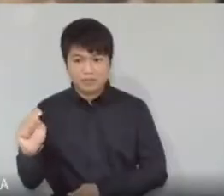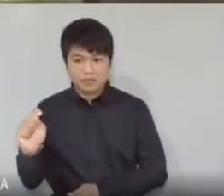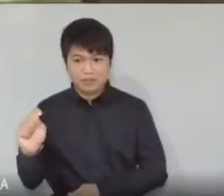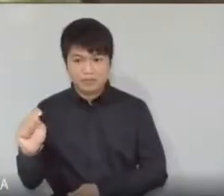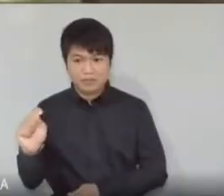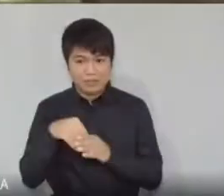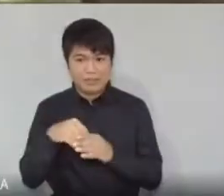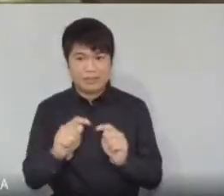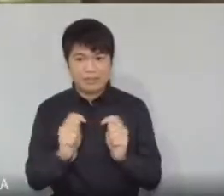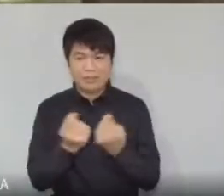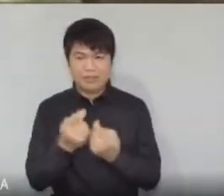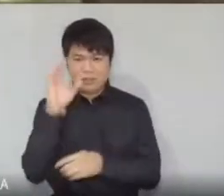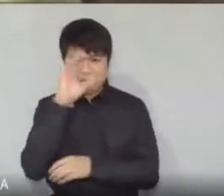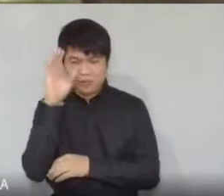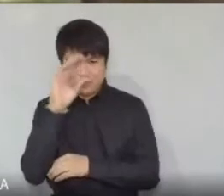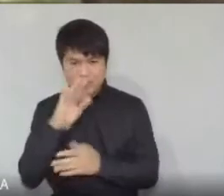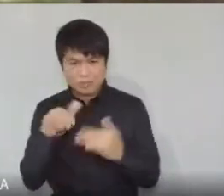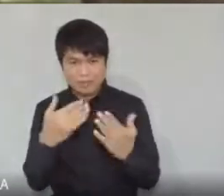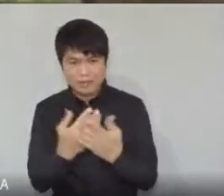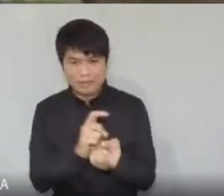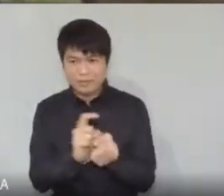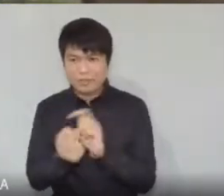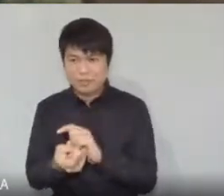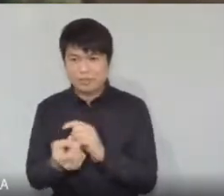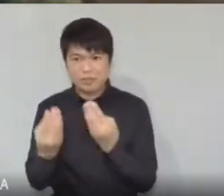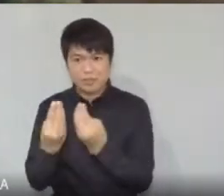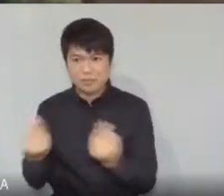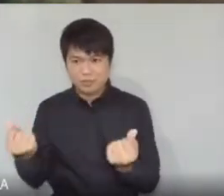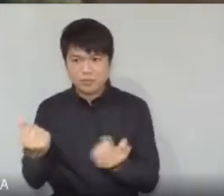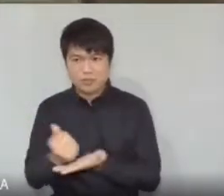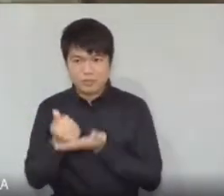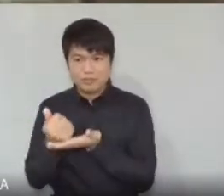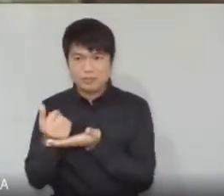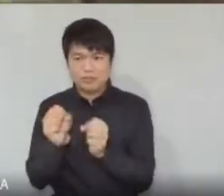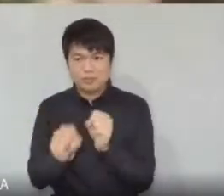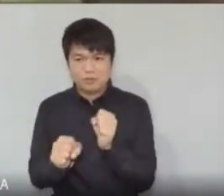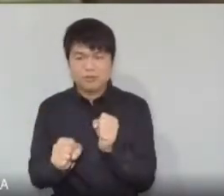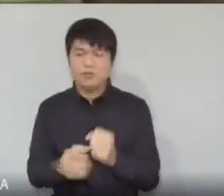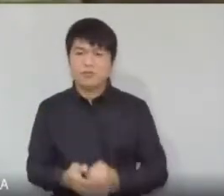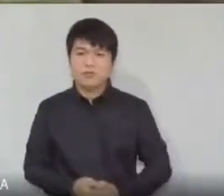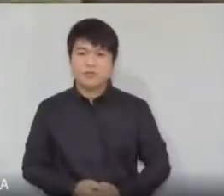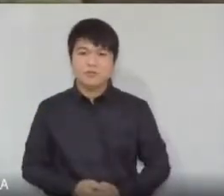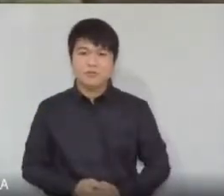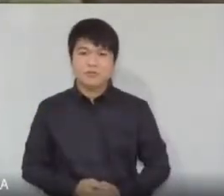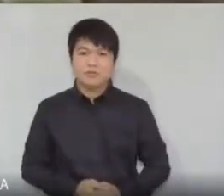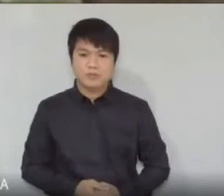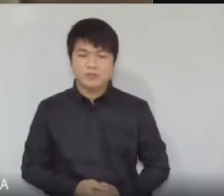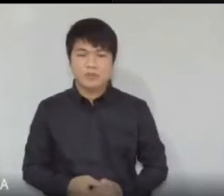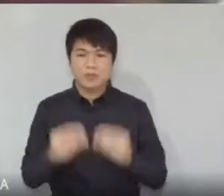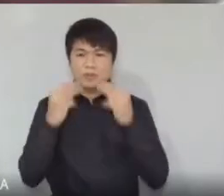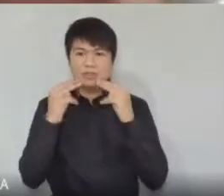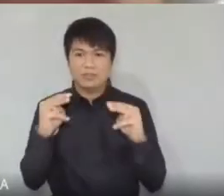of the Philippines, Manila, please welcome geneticist Parlance, who trained all over the world, pero ganun